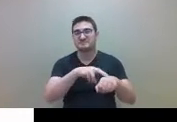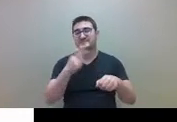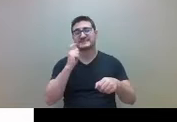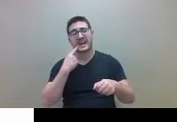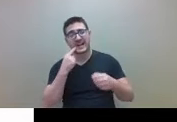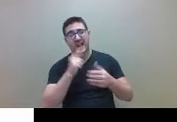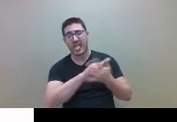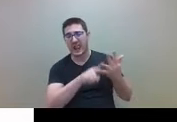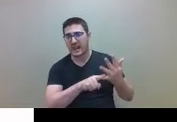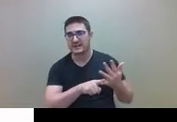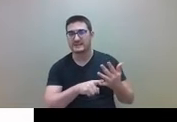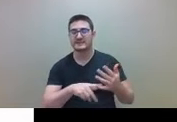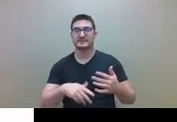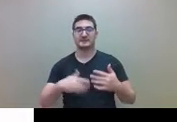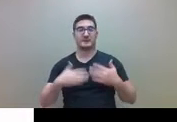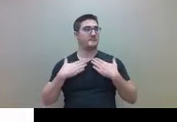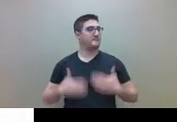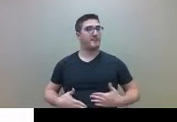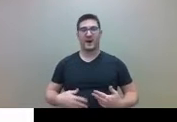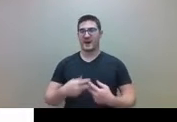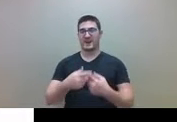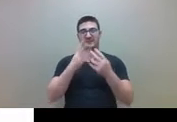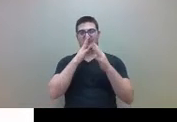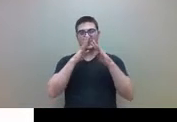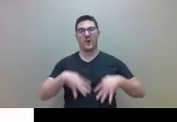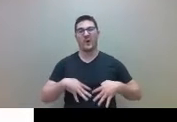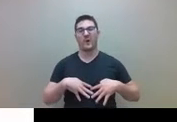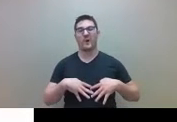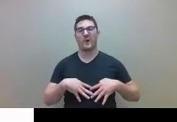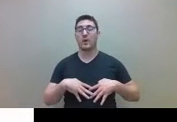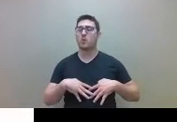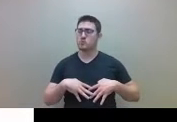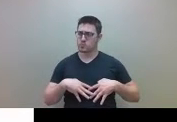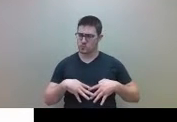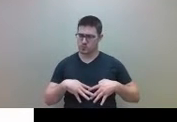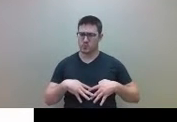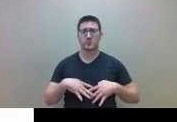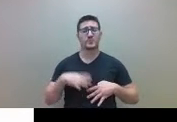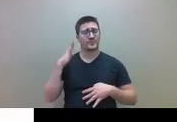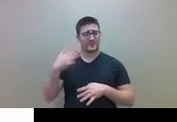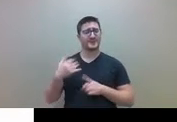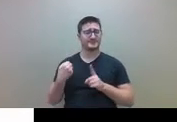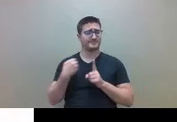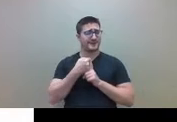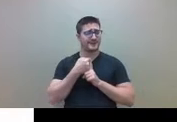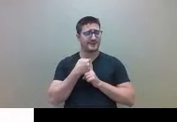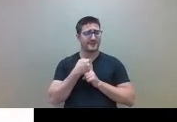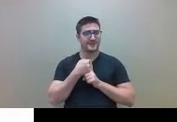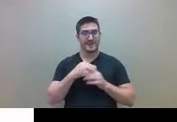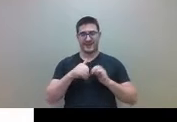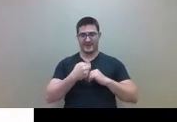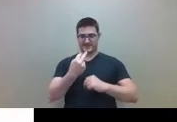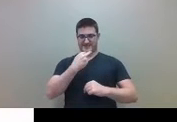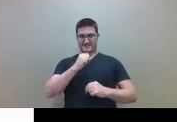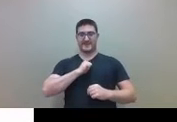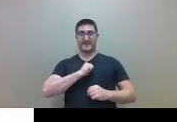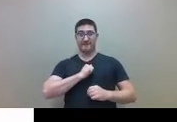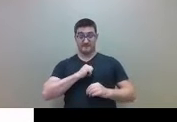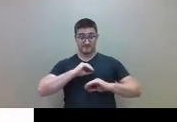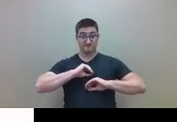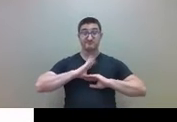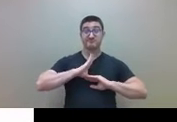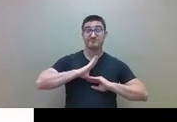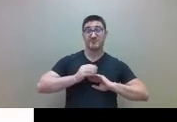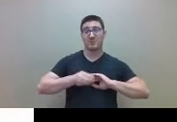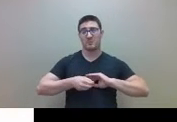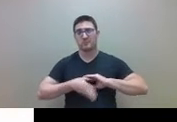And this really does have a huge impact on us, how we feel, our self-esteem, and